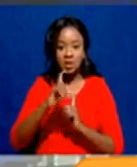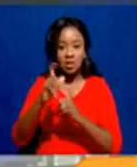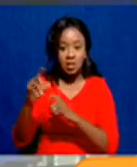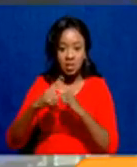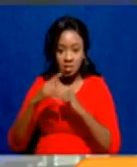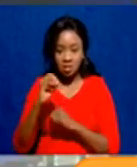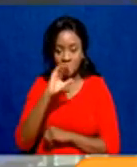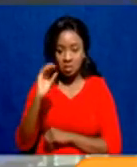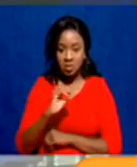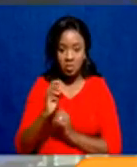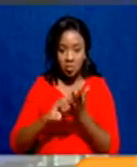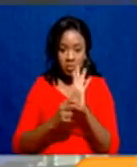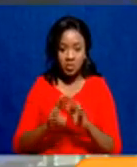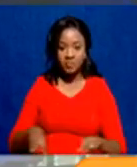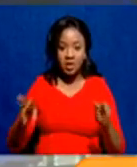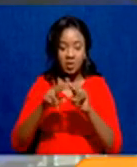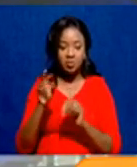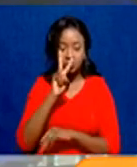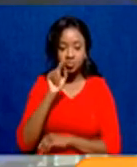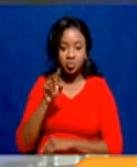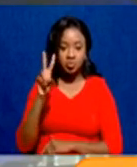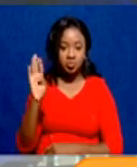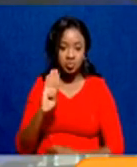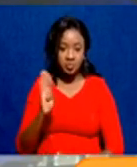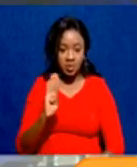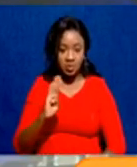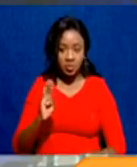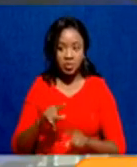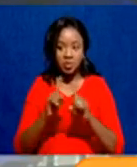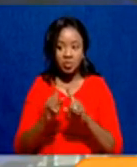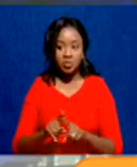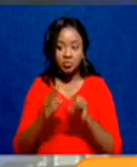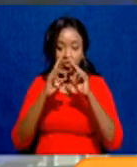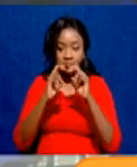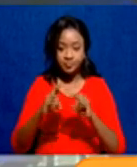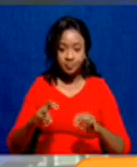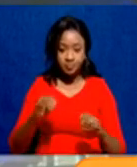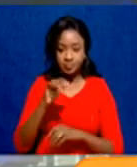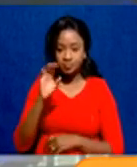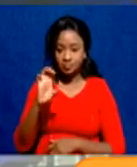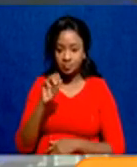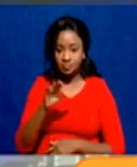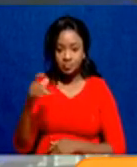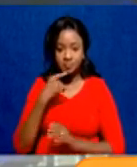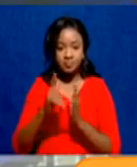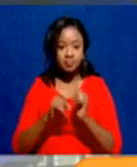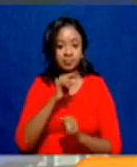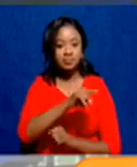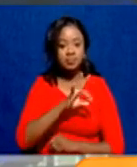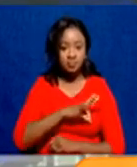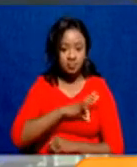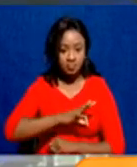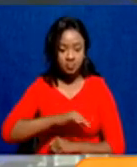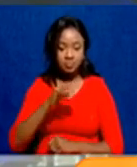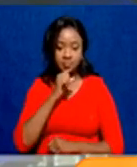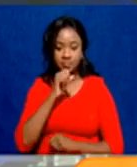60 contracts worth over 2.2 billion shillings. Investigations by EACC also established that the